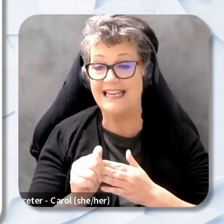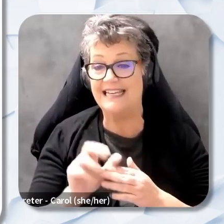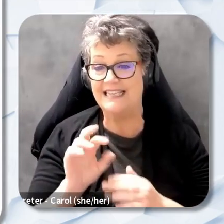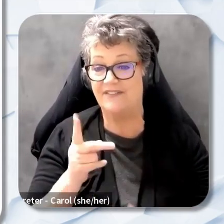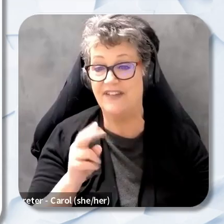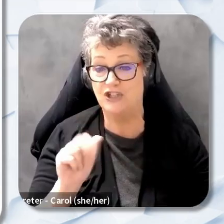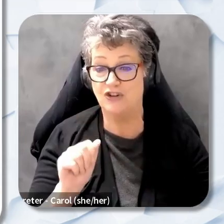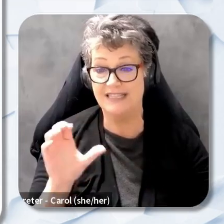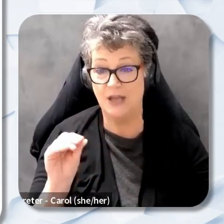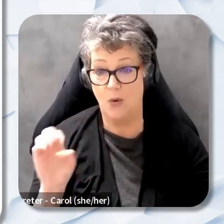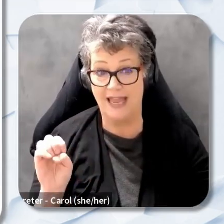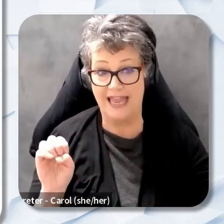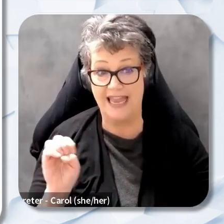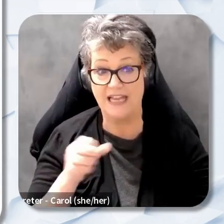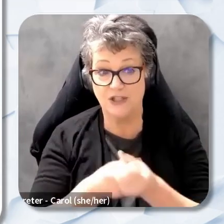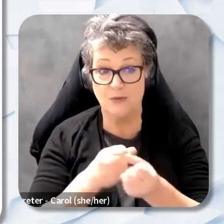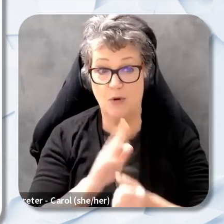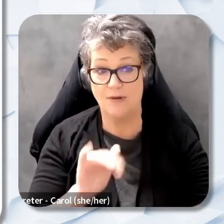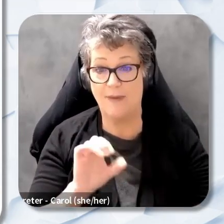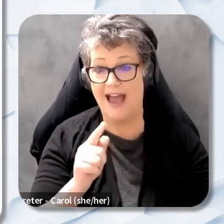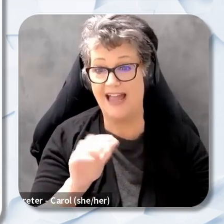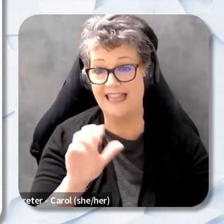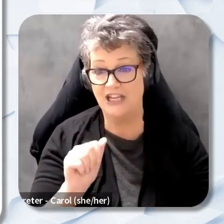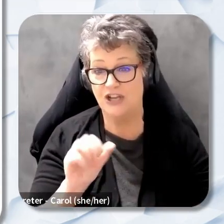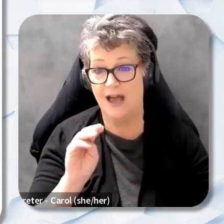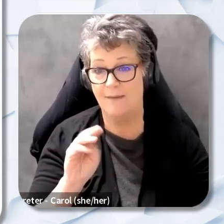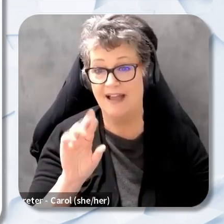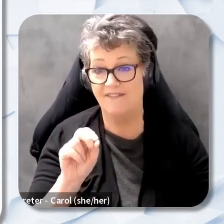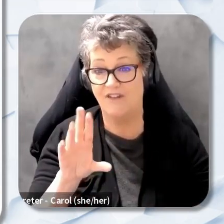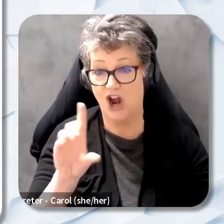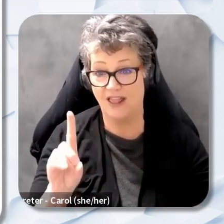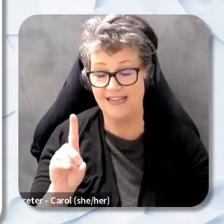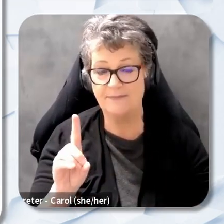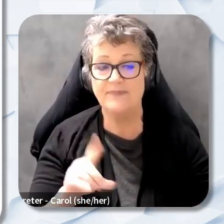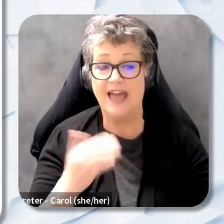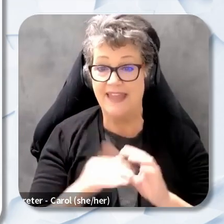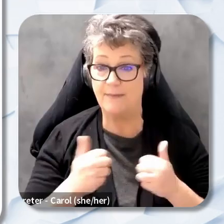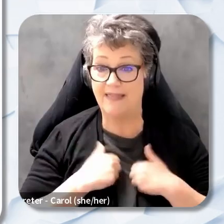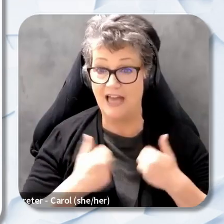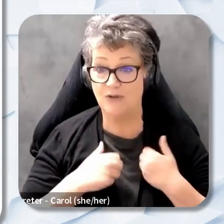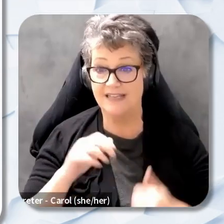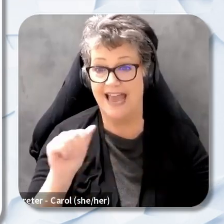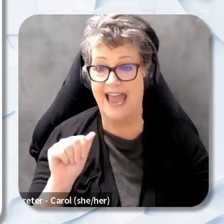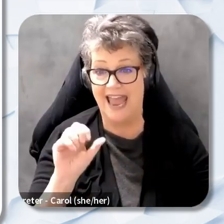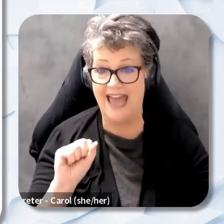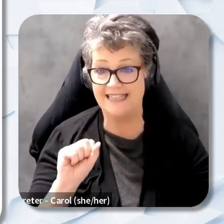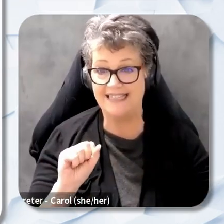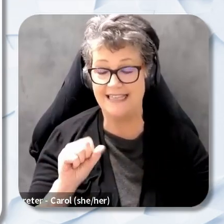of Education, supported by Alicia McFarland, and the Region C email address is